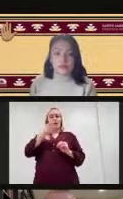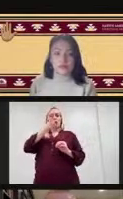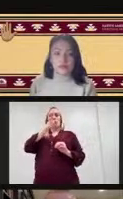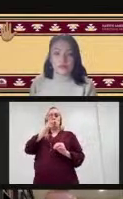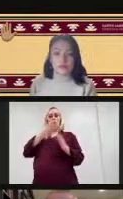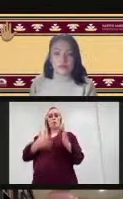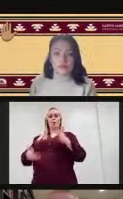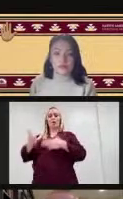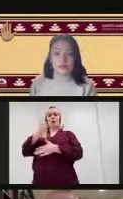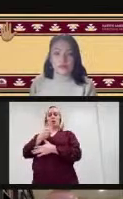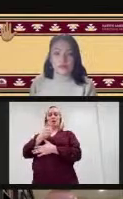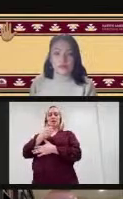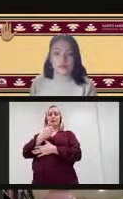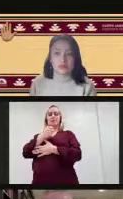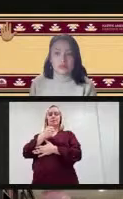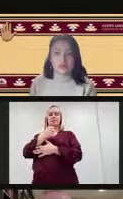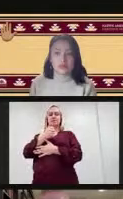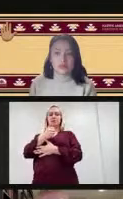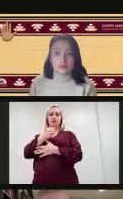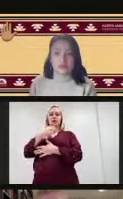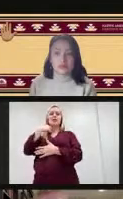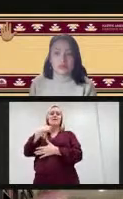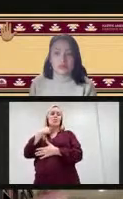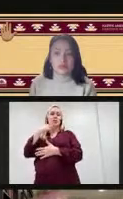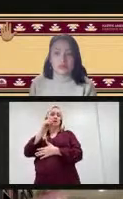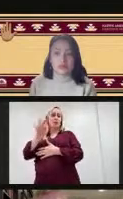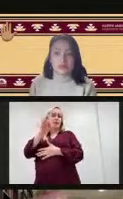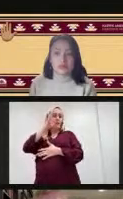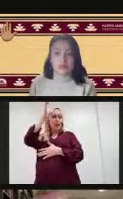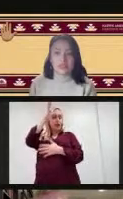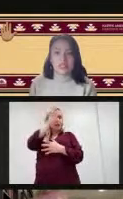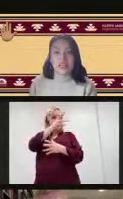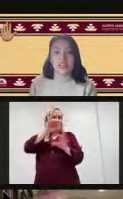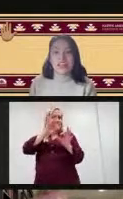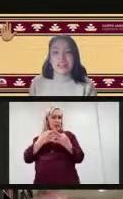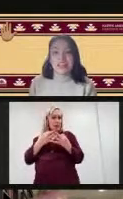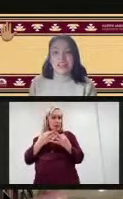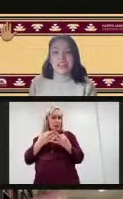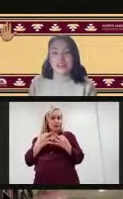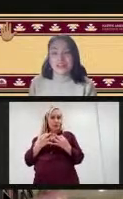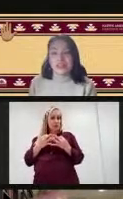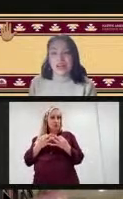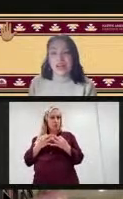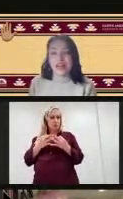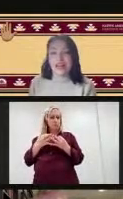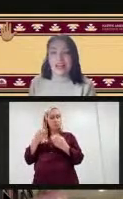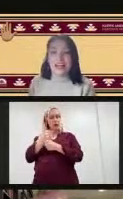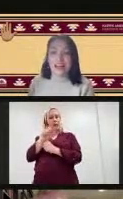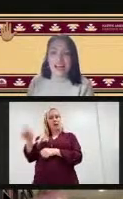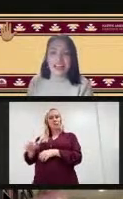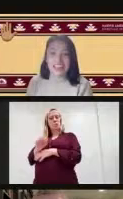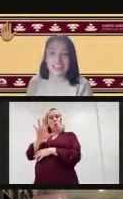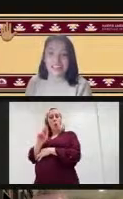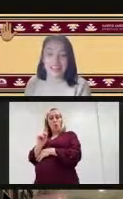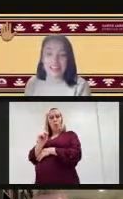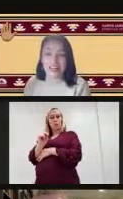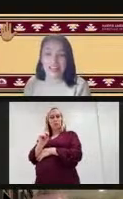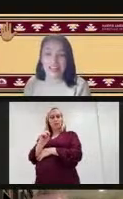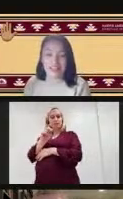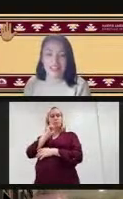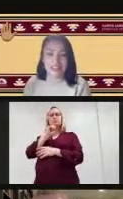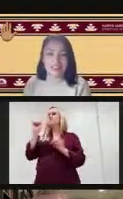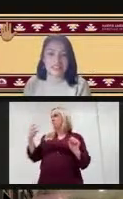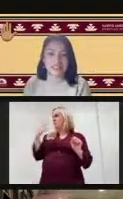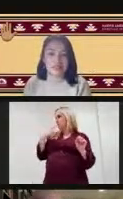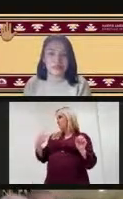prioritizes the voices of parents and families as a standalone bullet? I'm sorry, repeat it